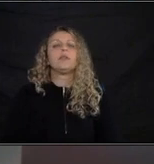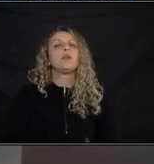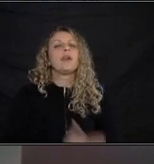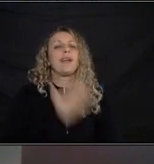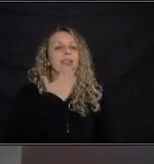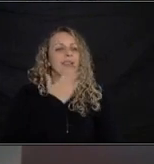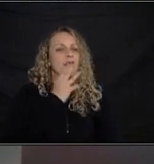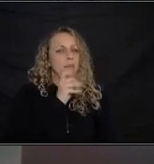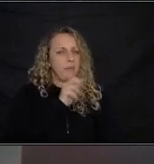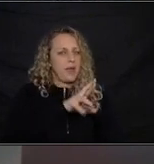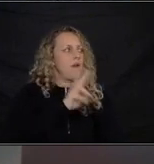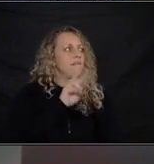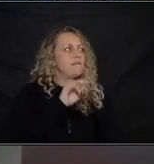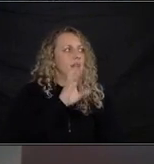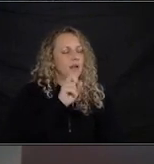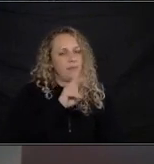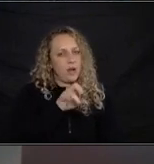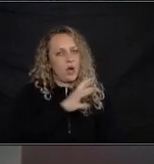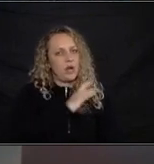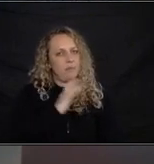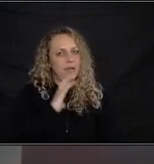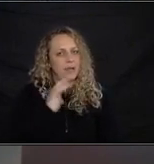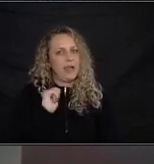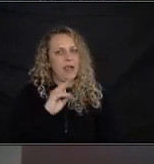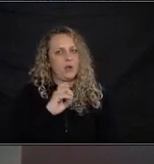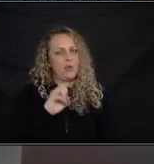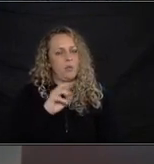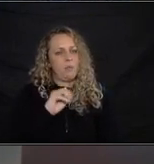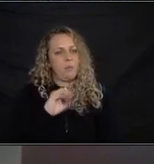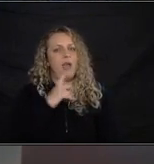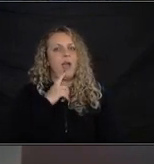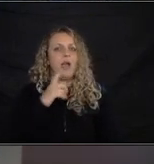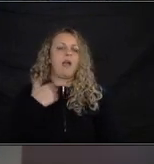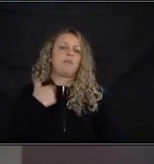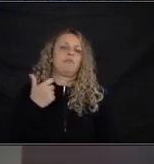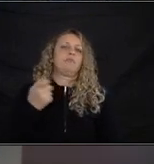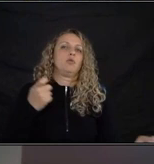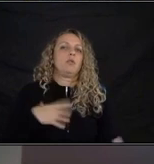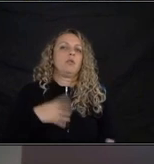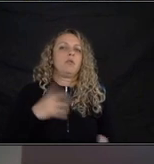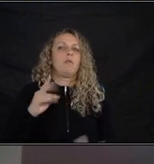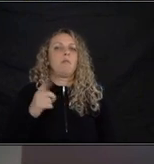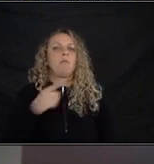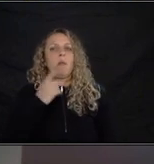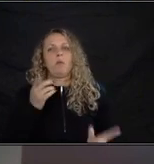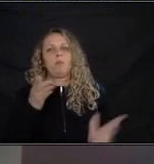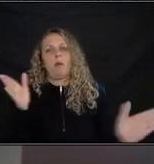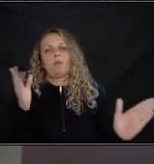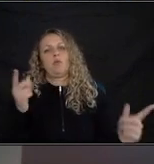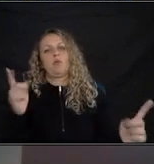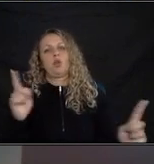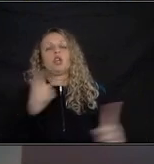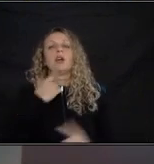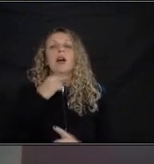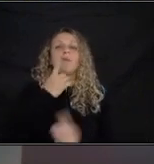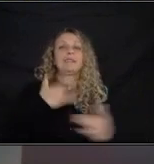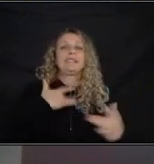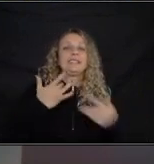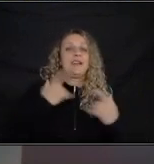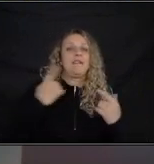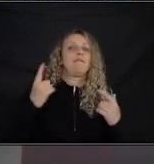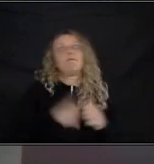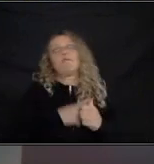Thank you, Mayor, Vice Mayor, and Commission. Andrew Mack, Director of Public Works. I'm very excited to announce the city's first official